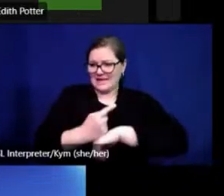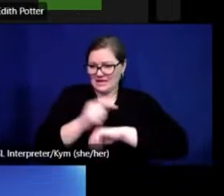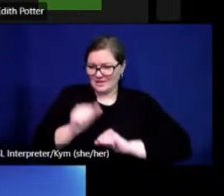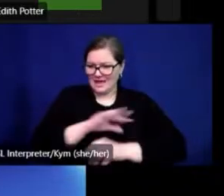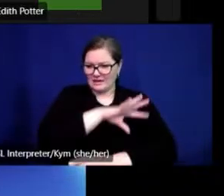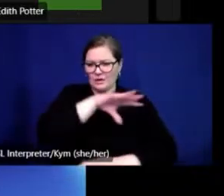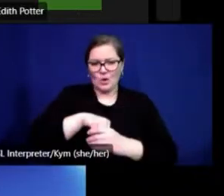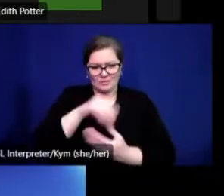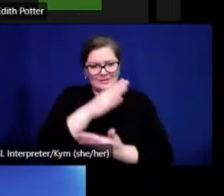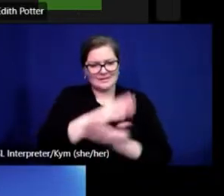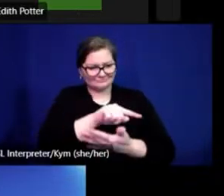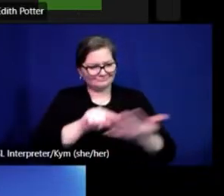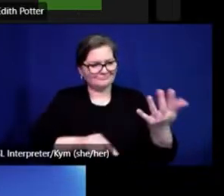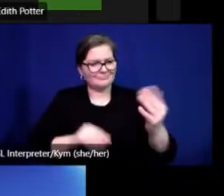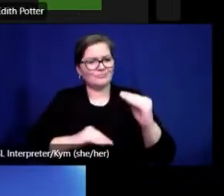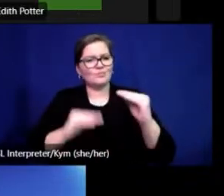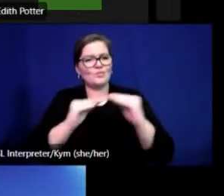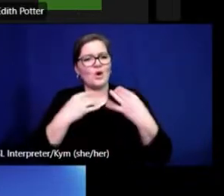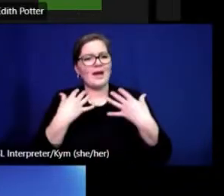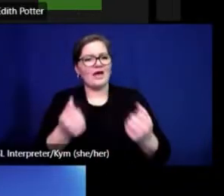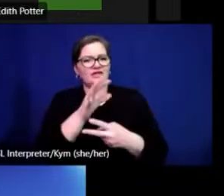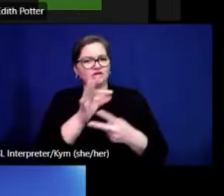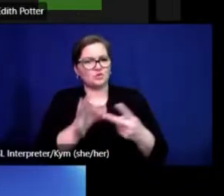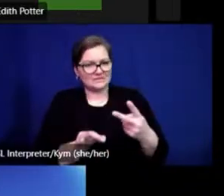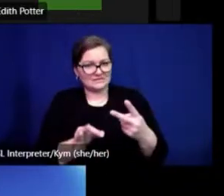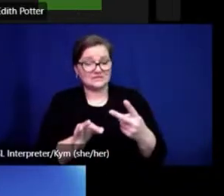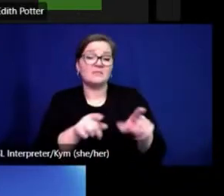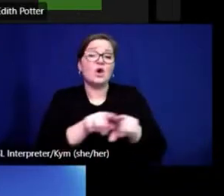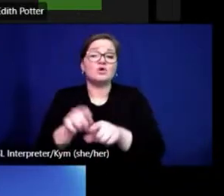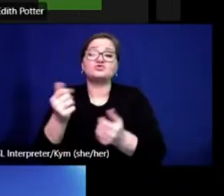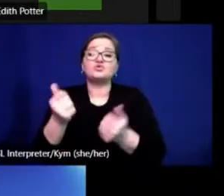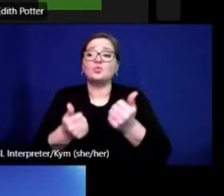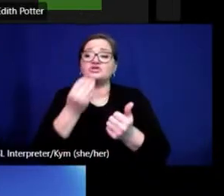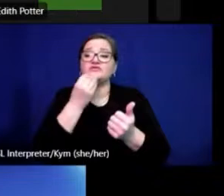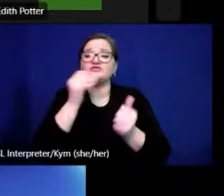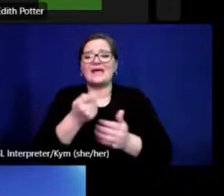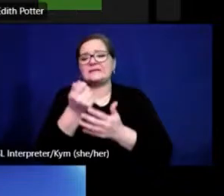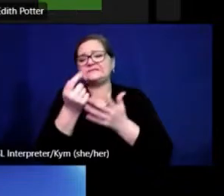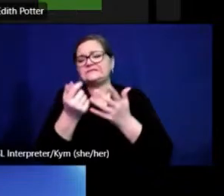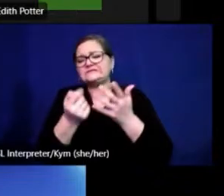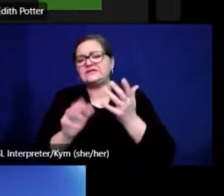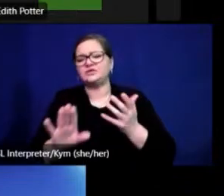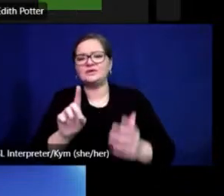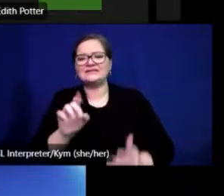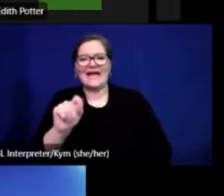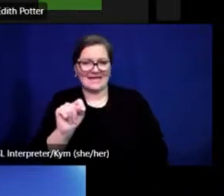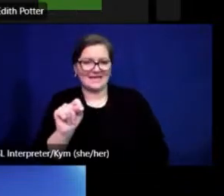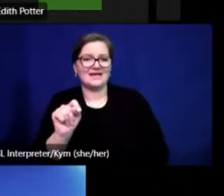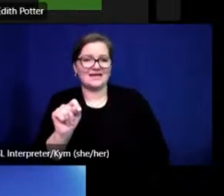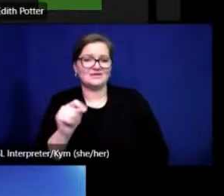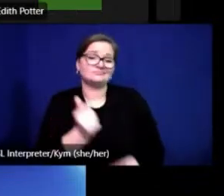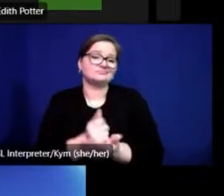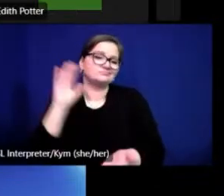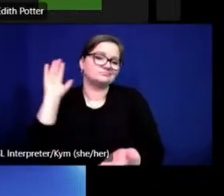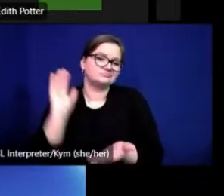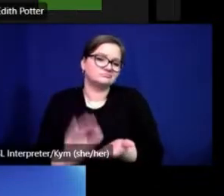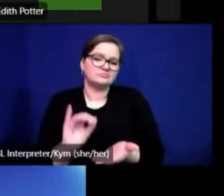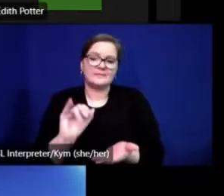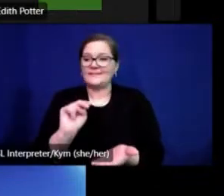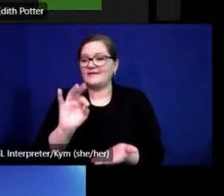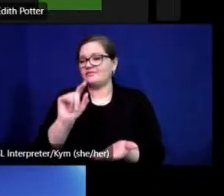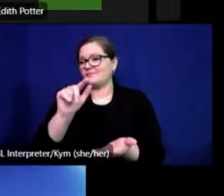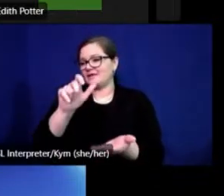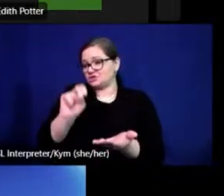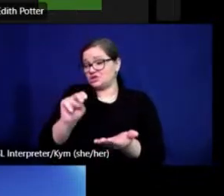some of these healthier choices and what foods you might take out of your diet to reduce inflammation. And so